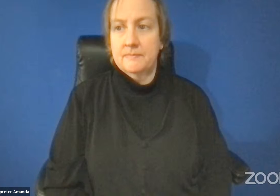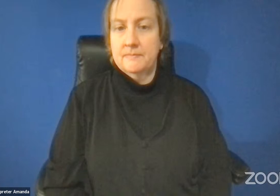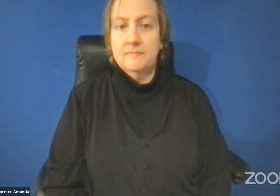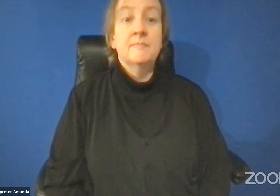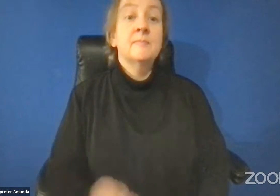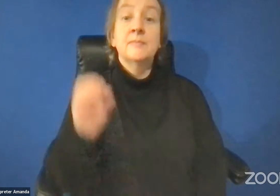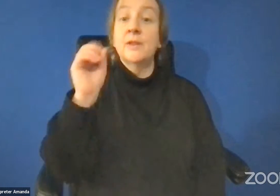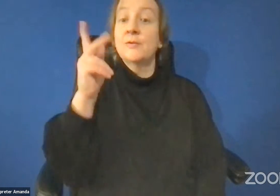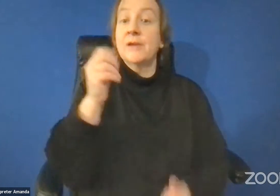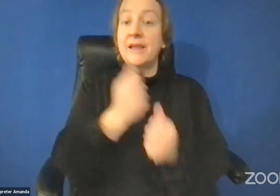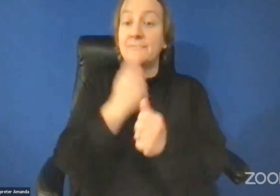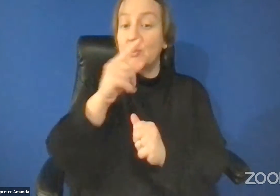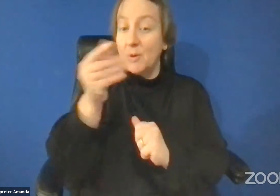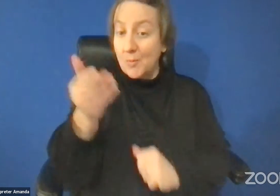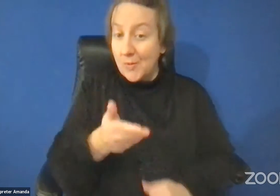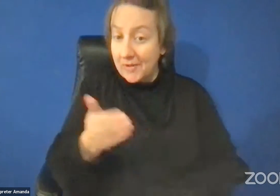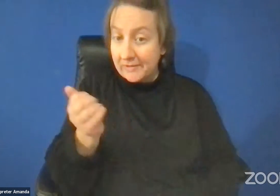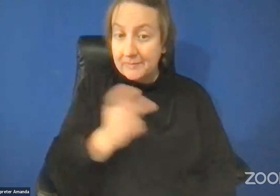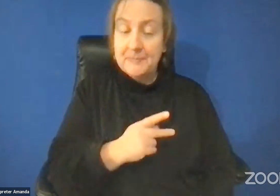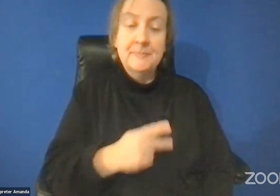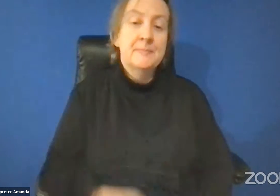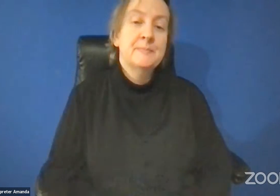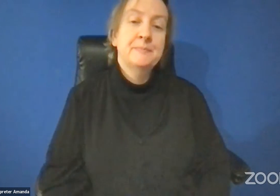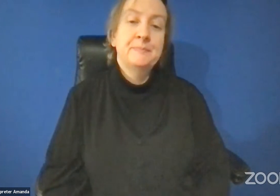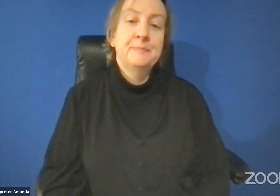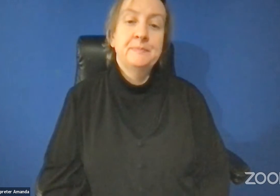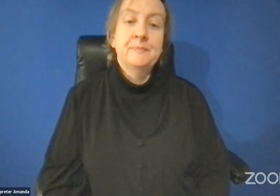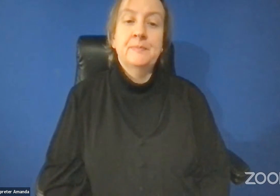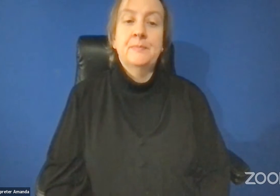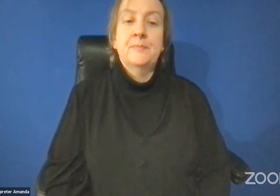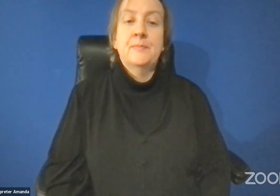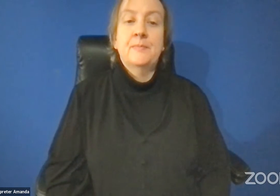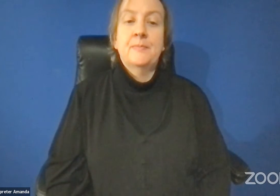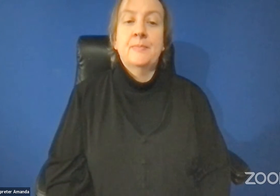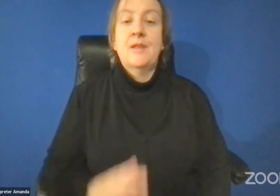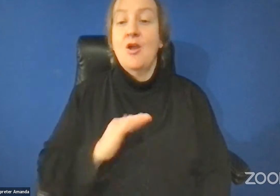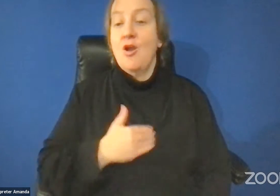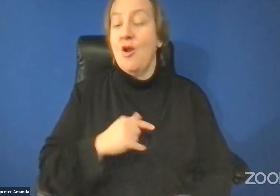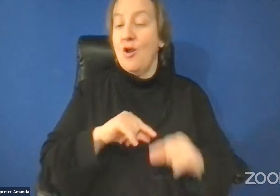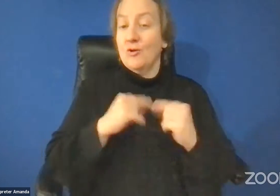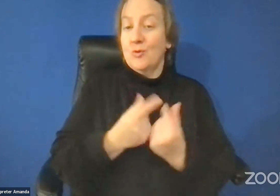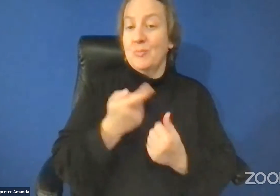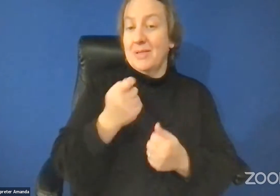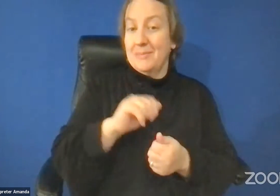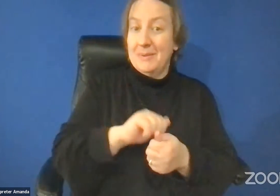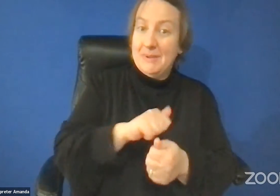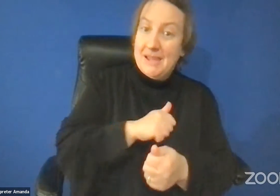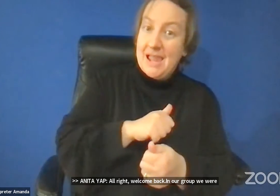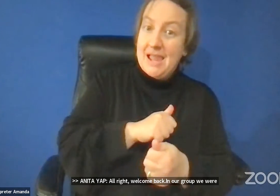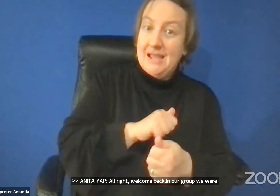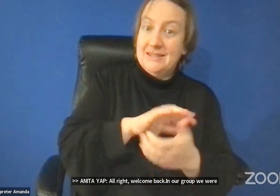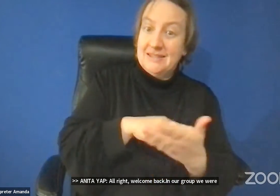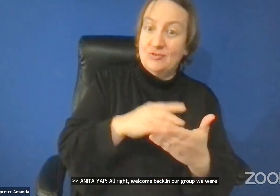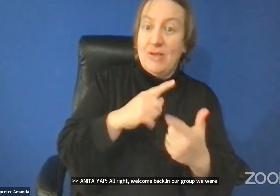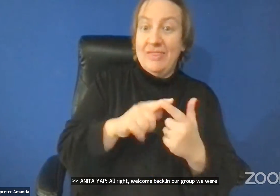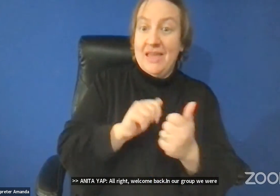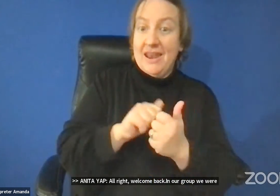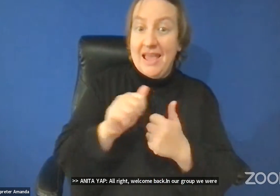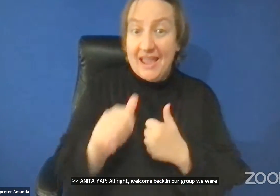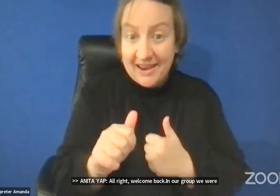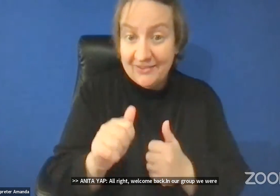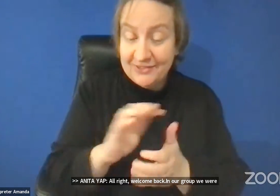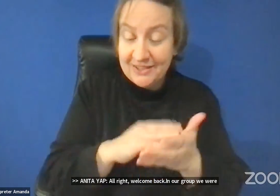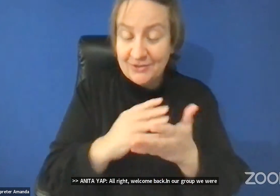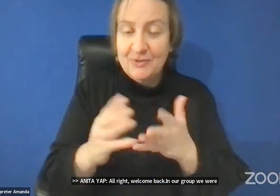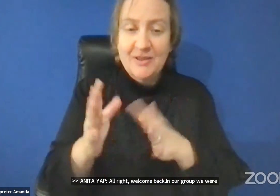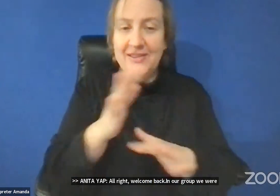All right, everybody, welcome back. Like I said, in our group, we were kind of behind on schedule, then we got ahead of schedule. So